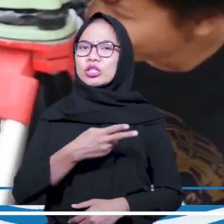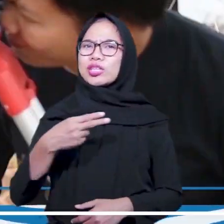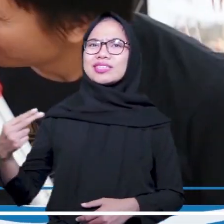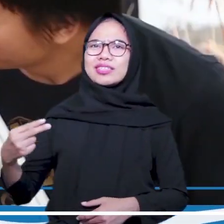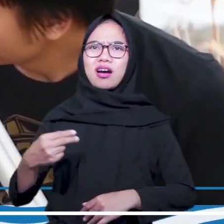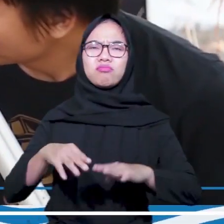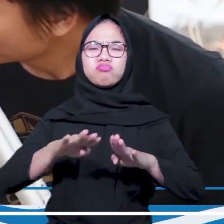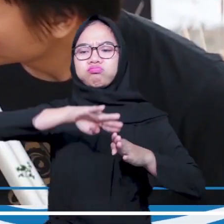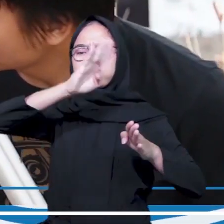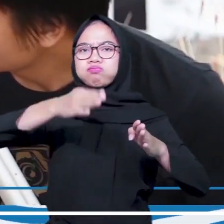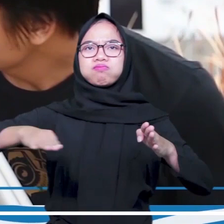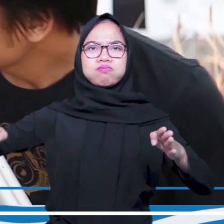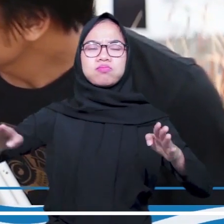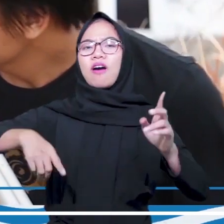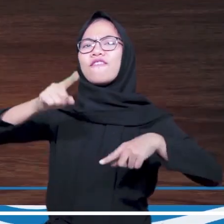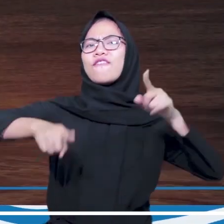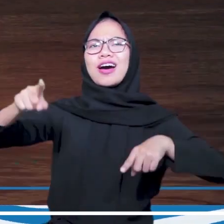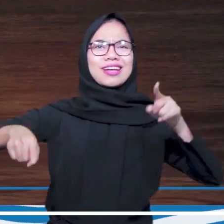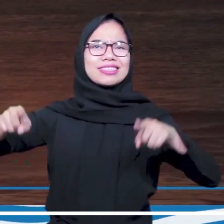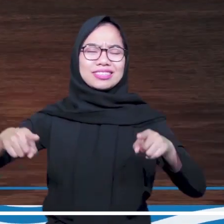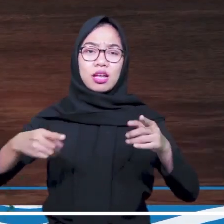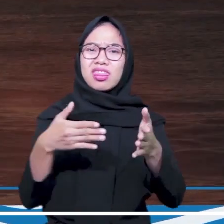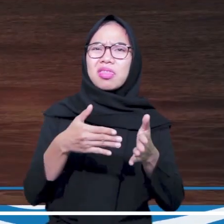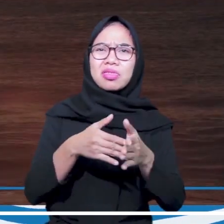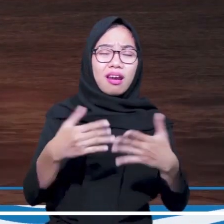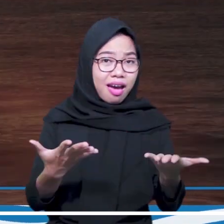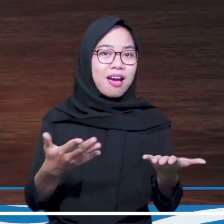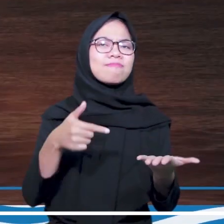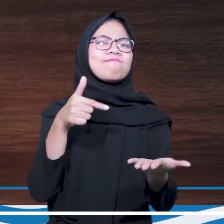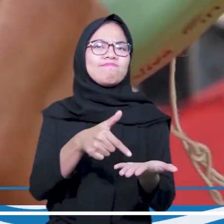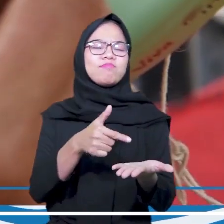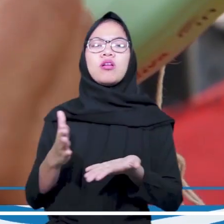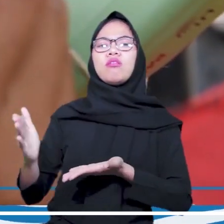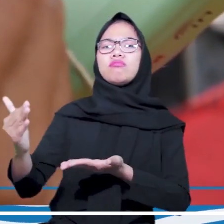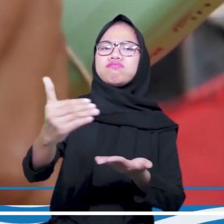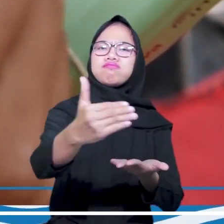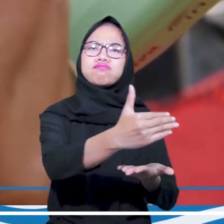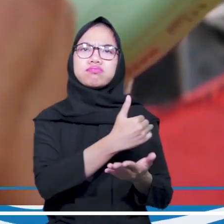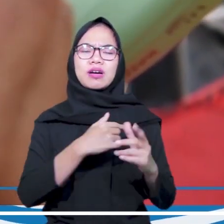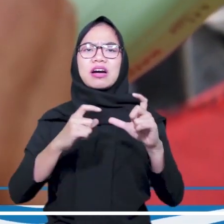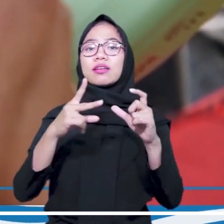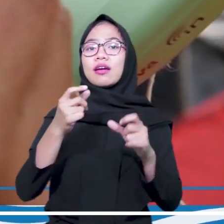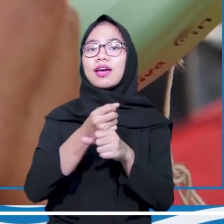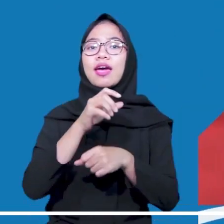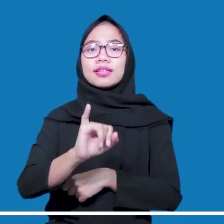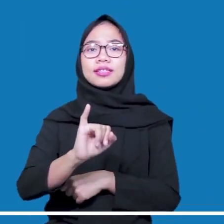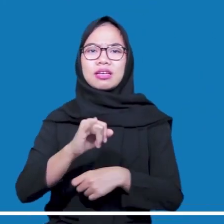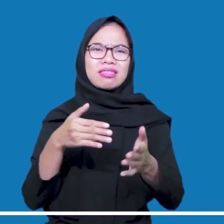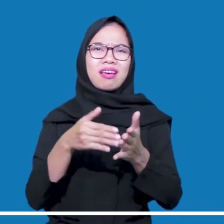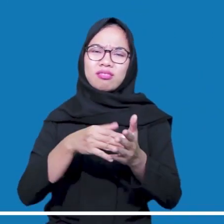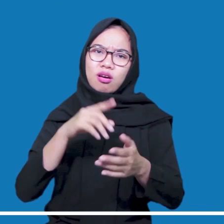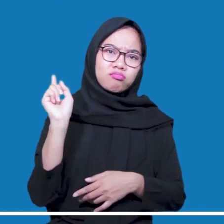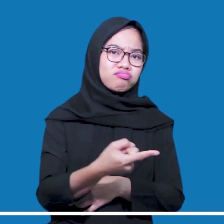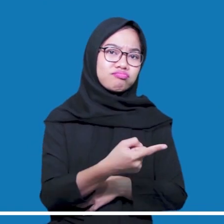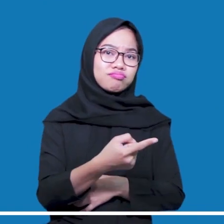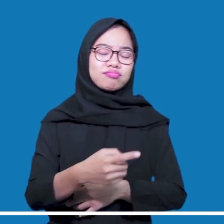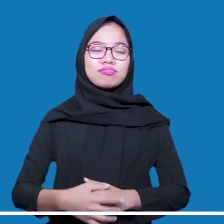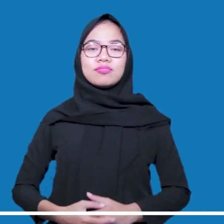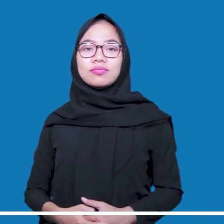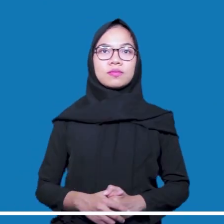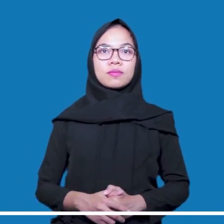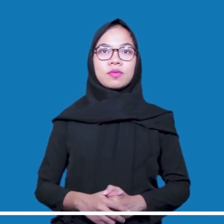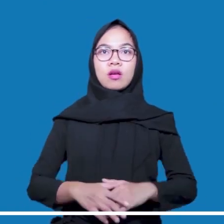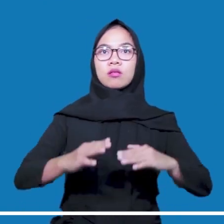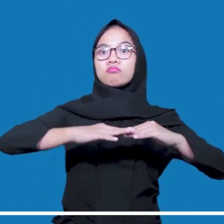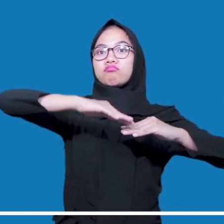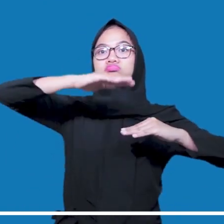complex landscapes present many challenges in providing a national geodetic reference system. Apart from Geoid, tidal